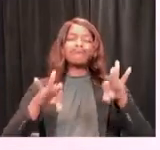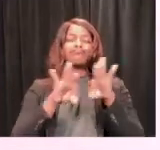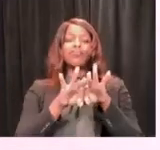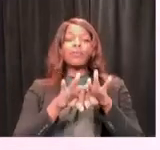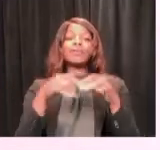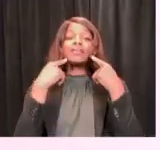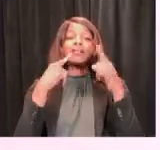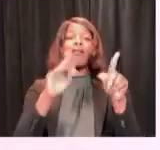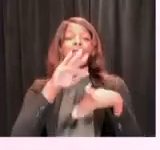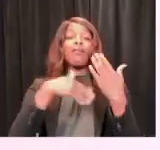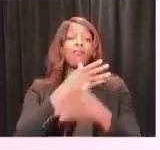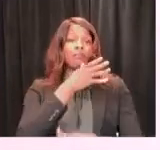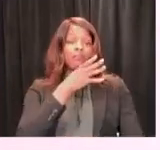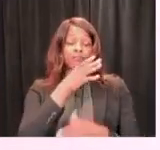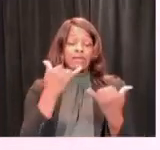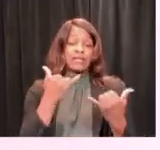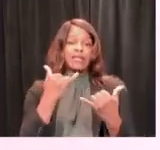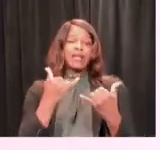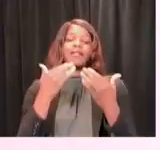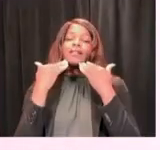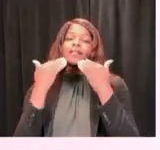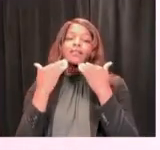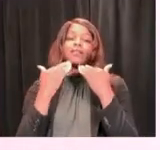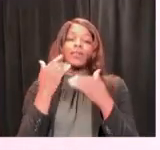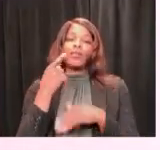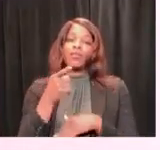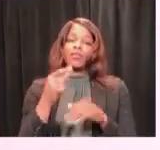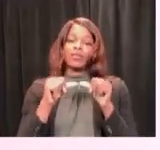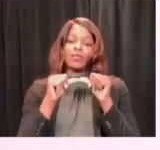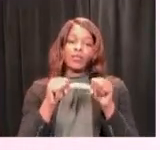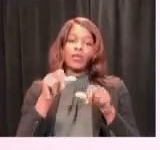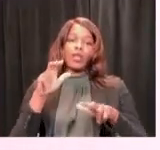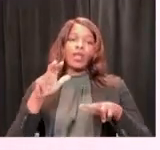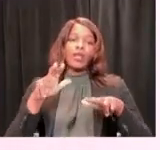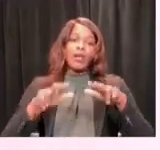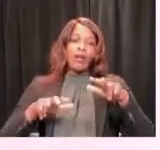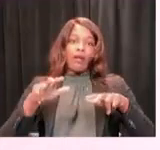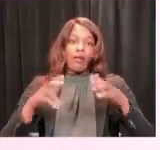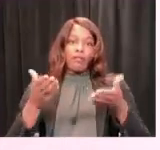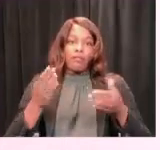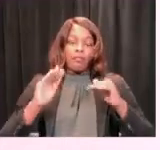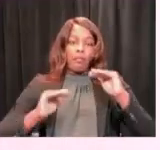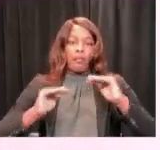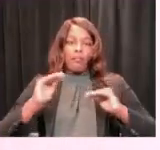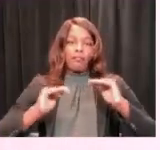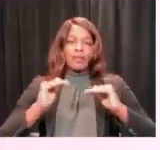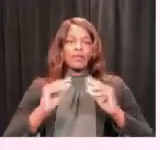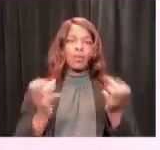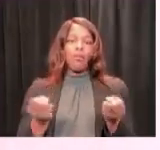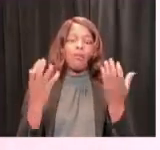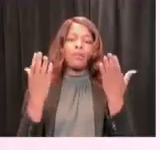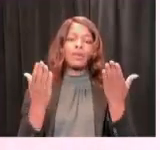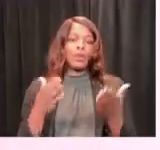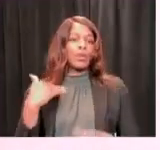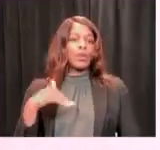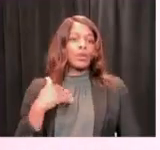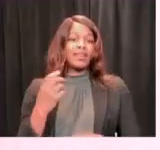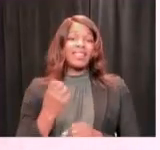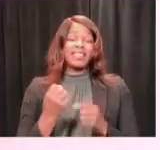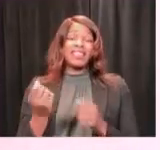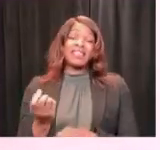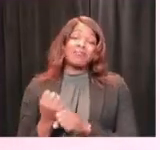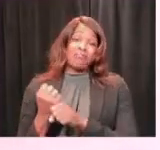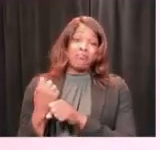mom today, thank you as you've had to balance so much, particularly you working moms in this season. This last year has been